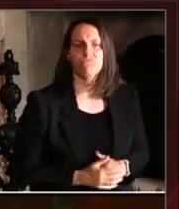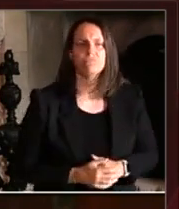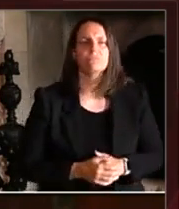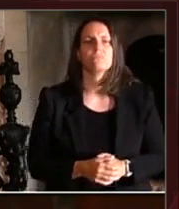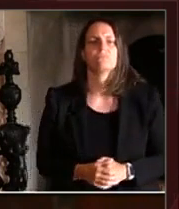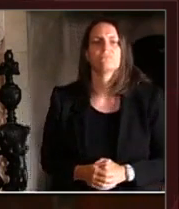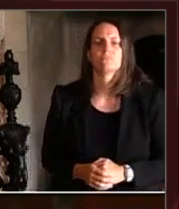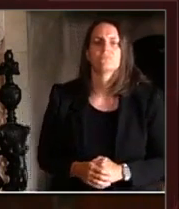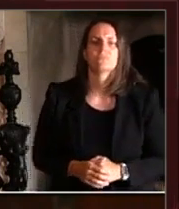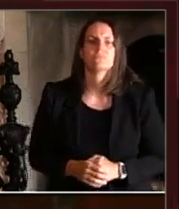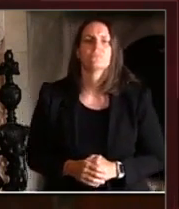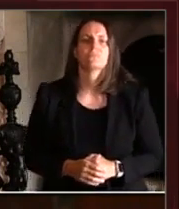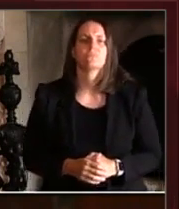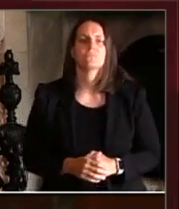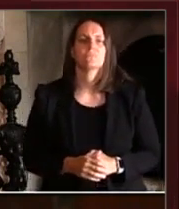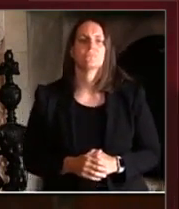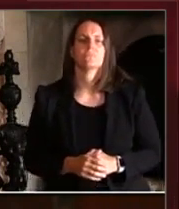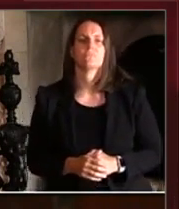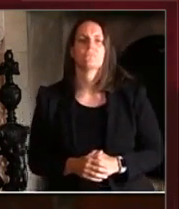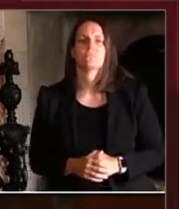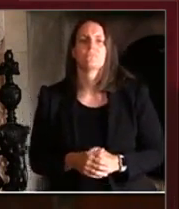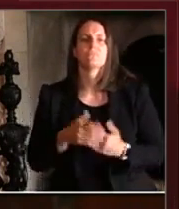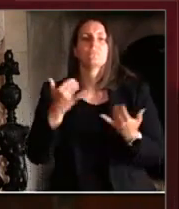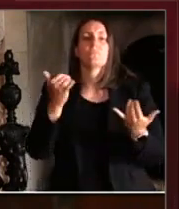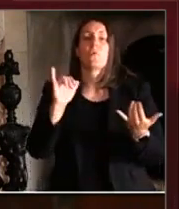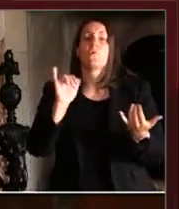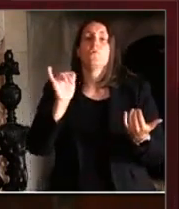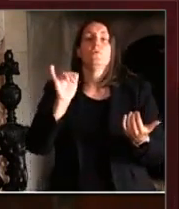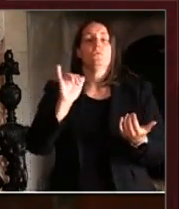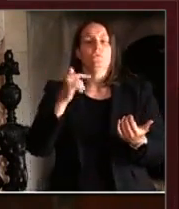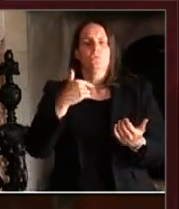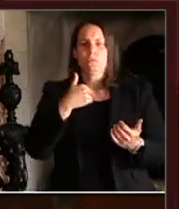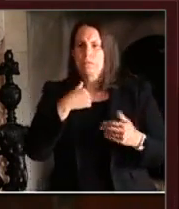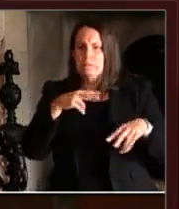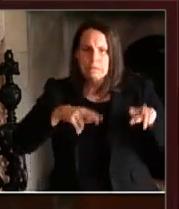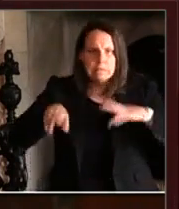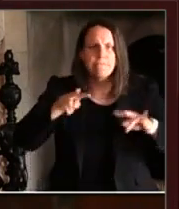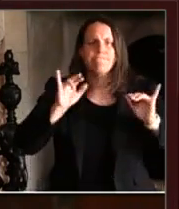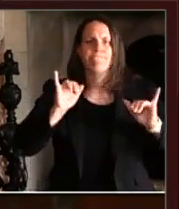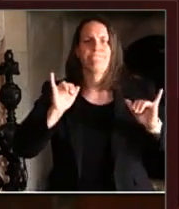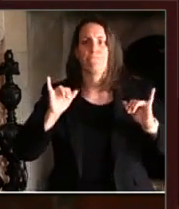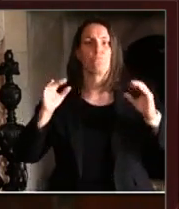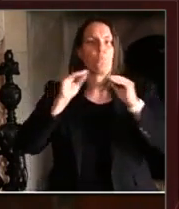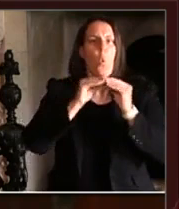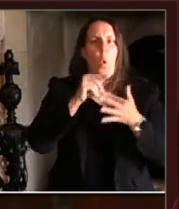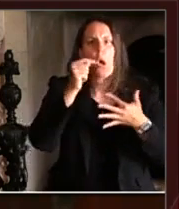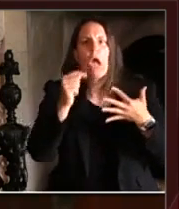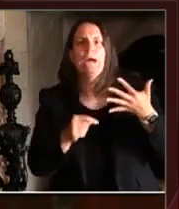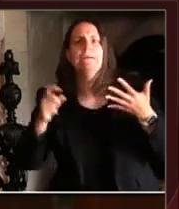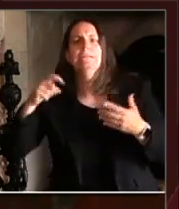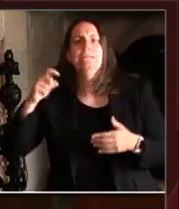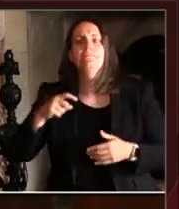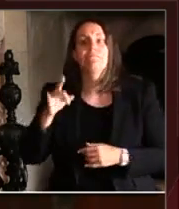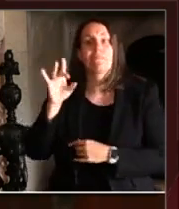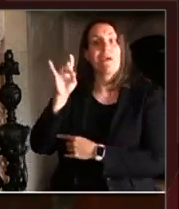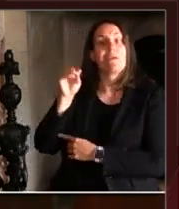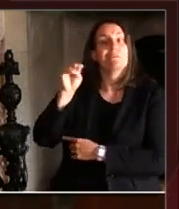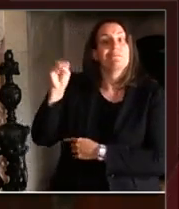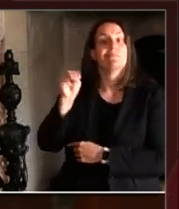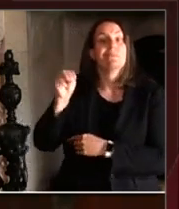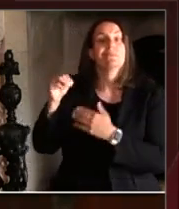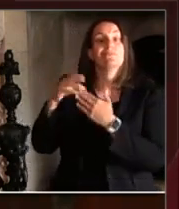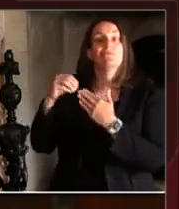to respond to their unique needs, to the $80 million investment in our K-12 schools and higher